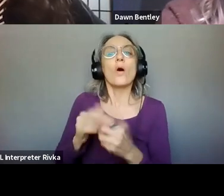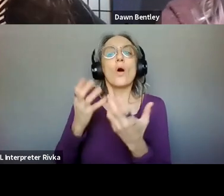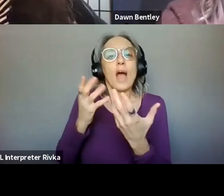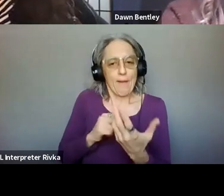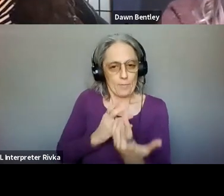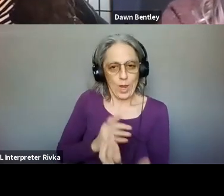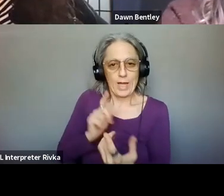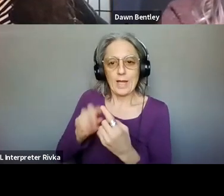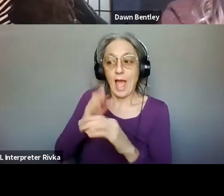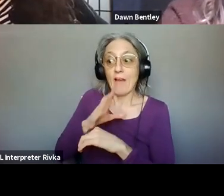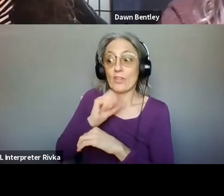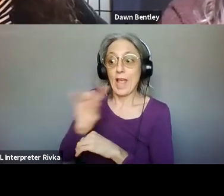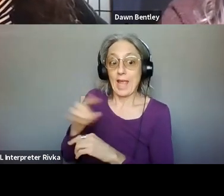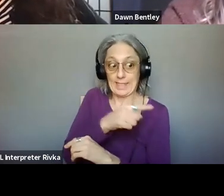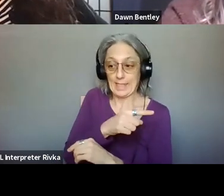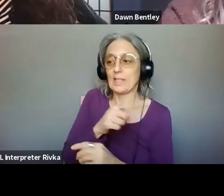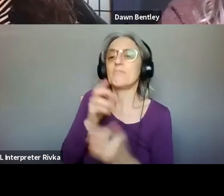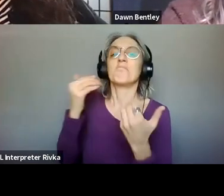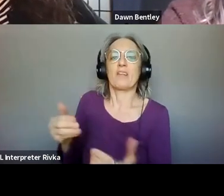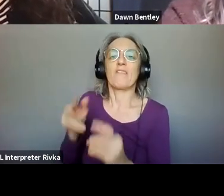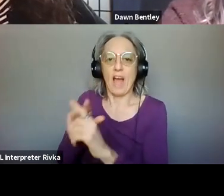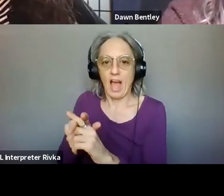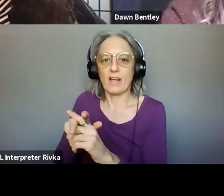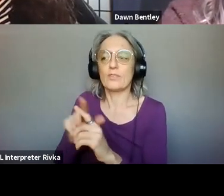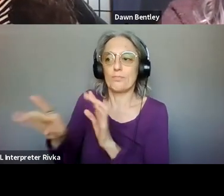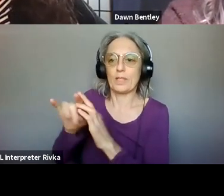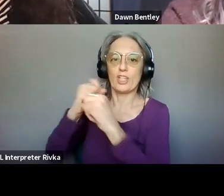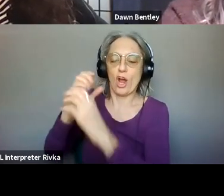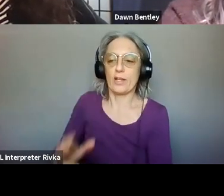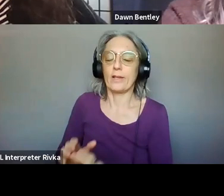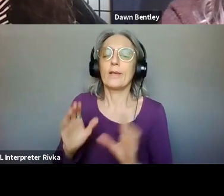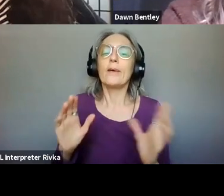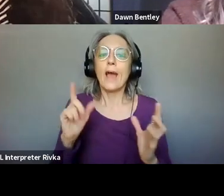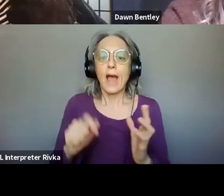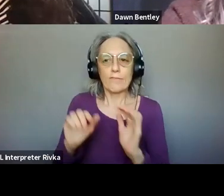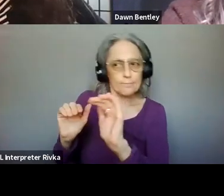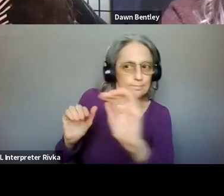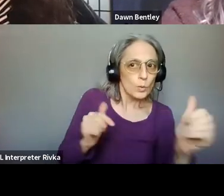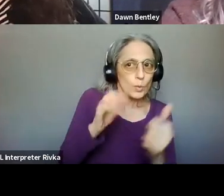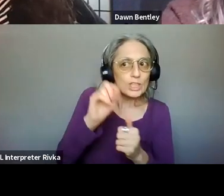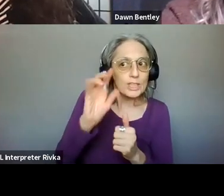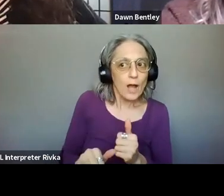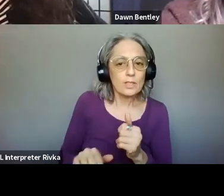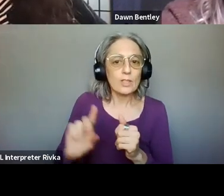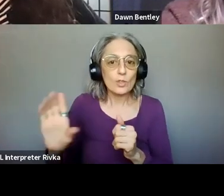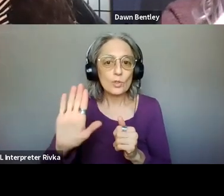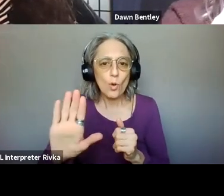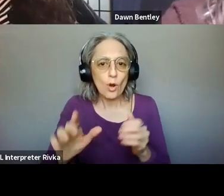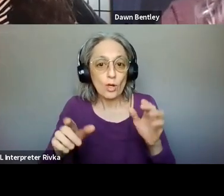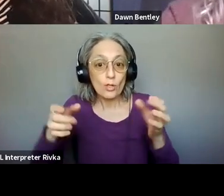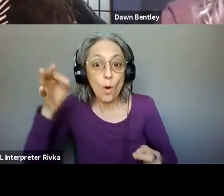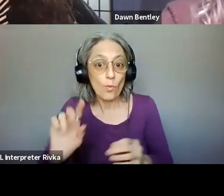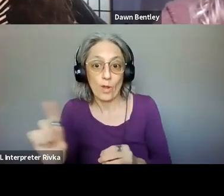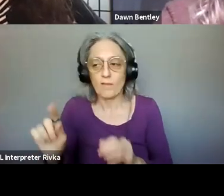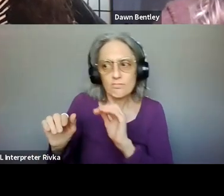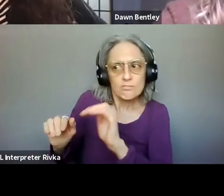turns 18. So it's a good idea to get in contact with the county court that you're in and see what their guidelines are to figure out what that